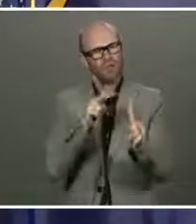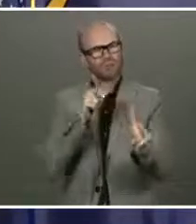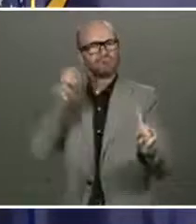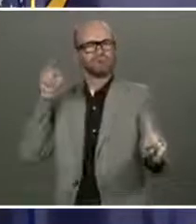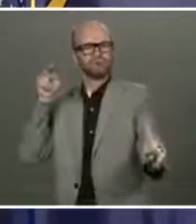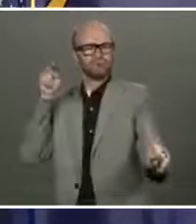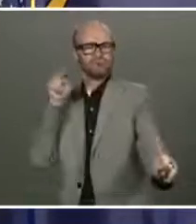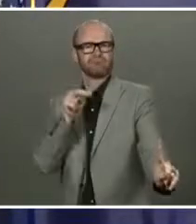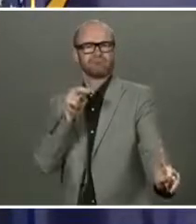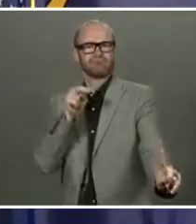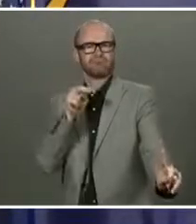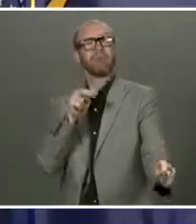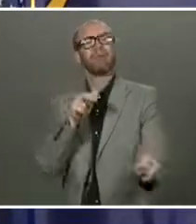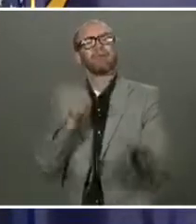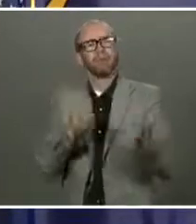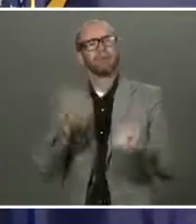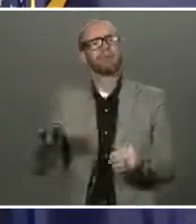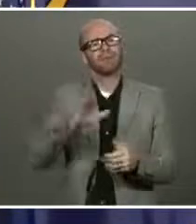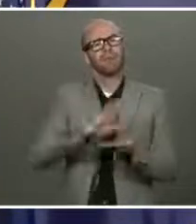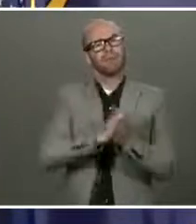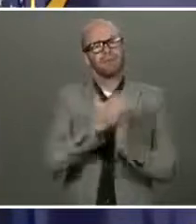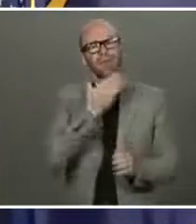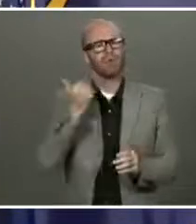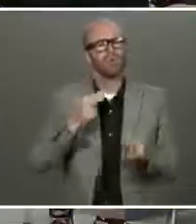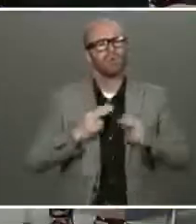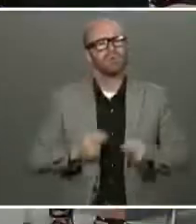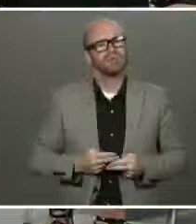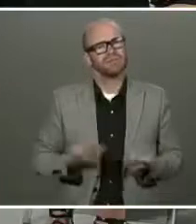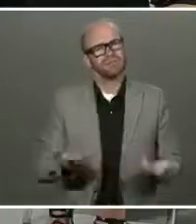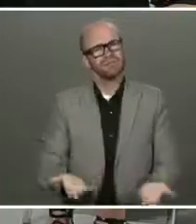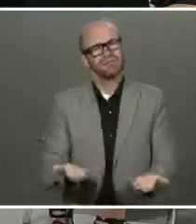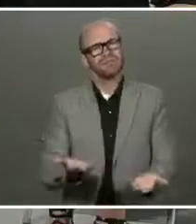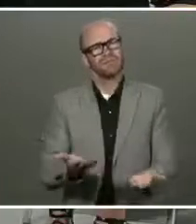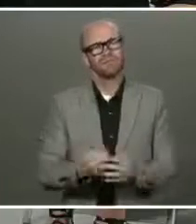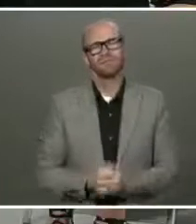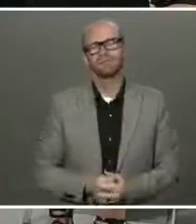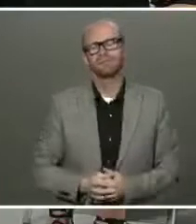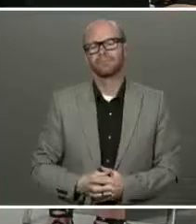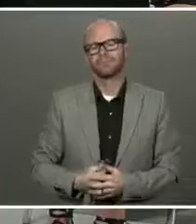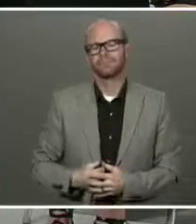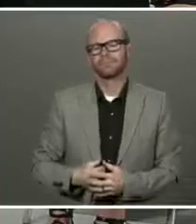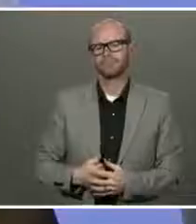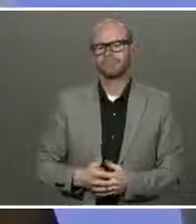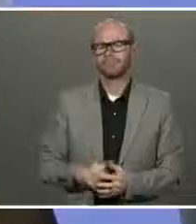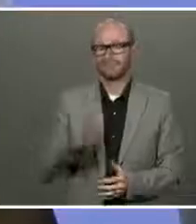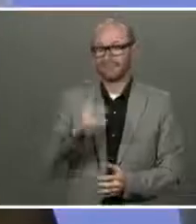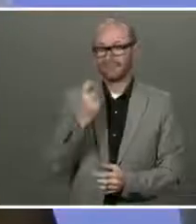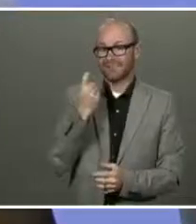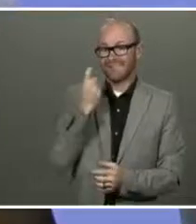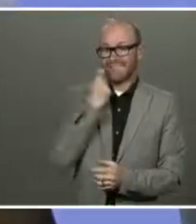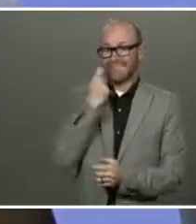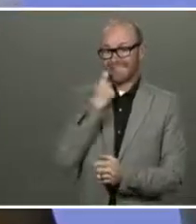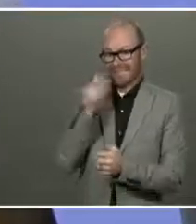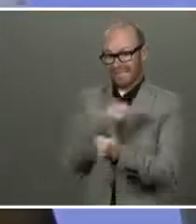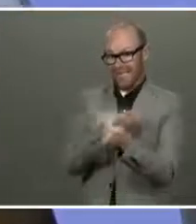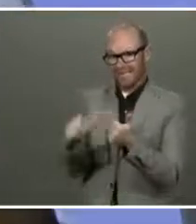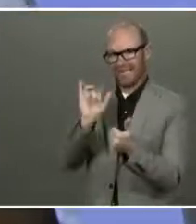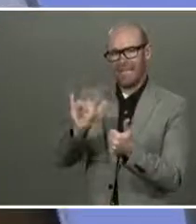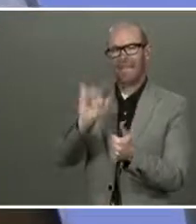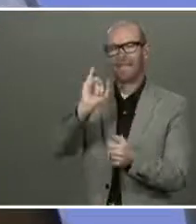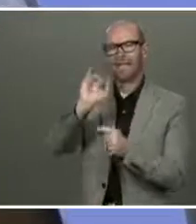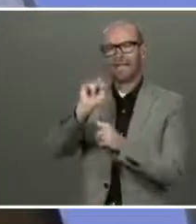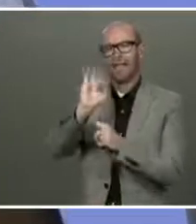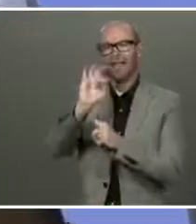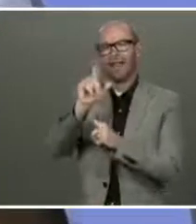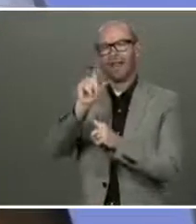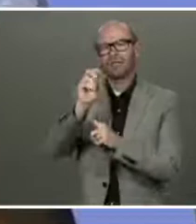anything legally we could do to change that. So, Sean, welcome. Governor, I'd like to ask you about the recently passed Inflation Reduction Act. You said earlier this year that